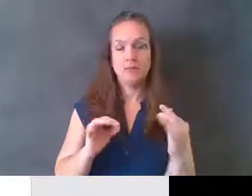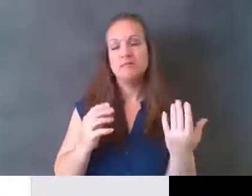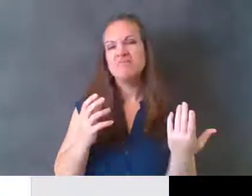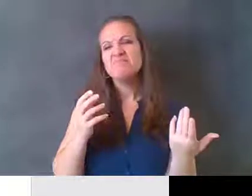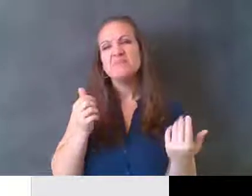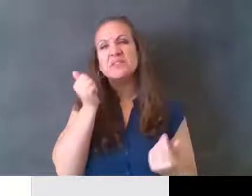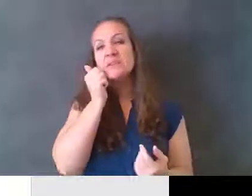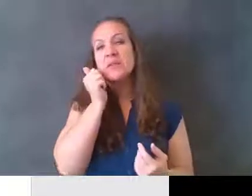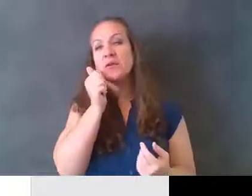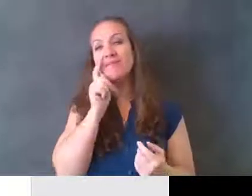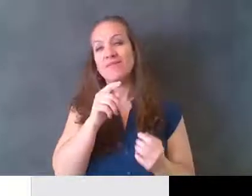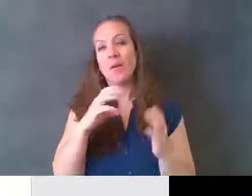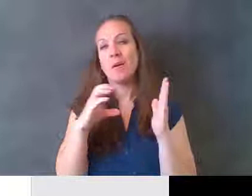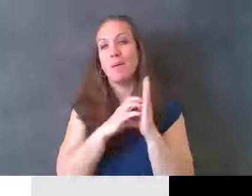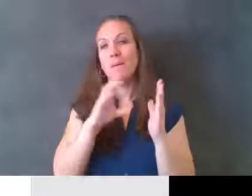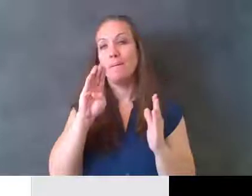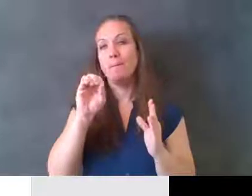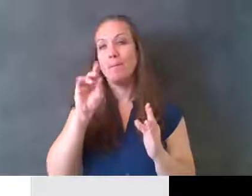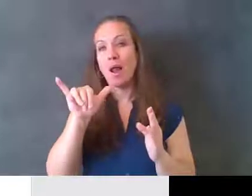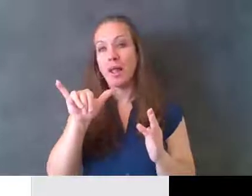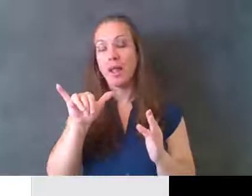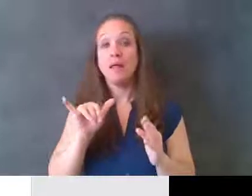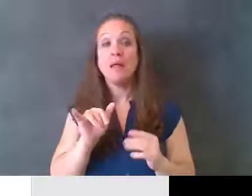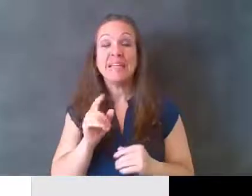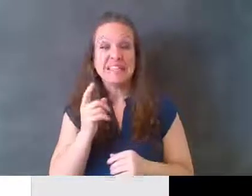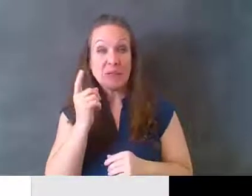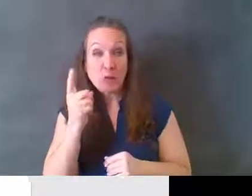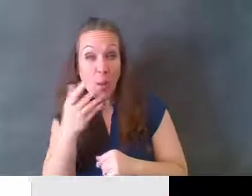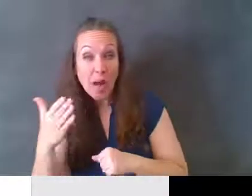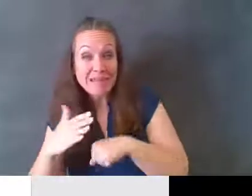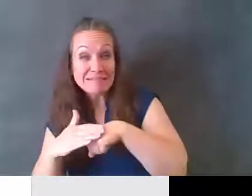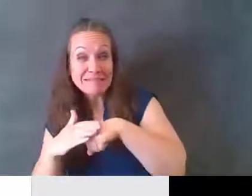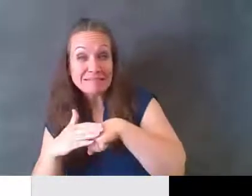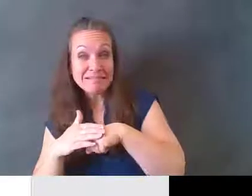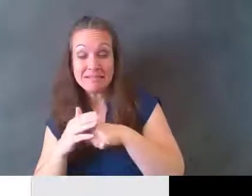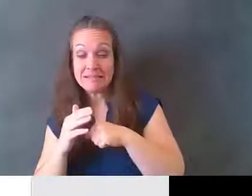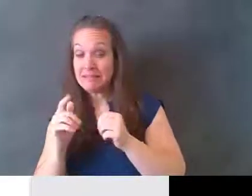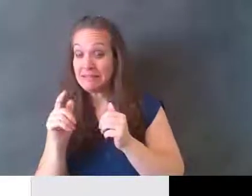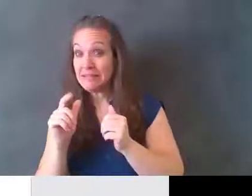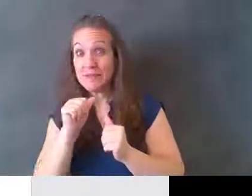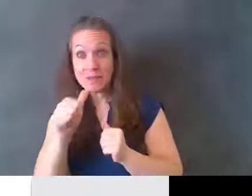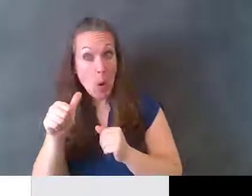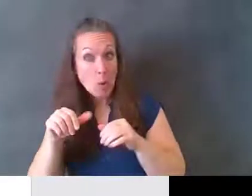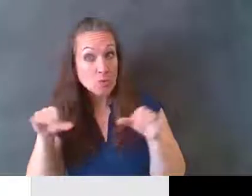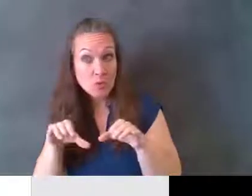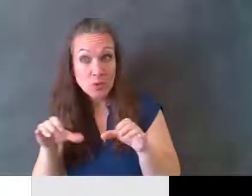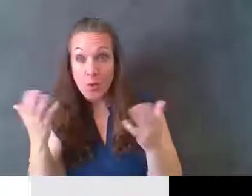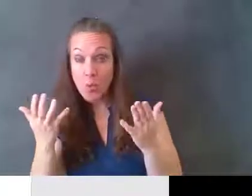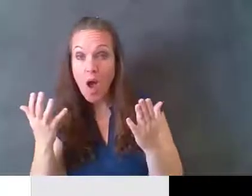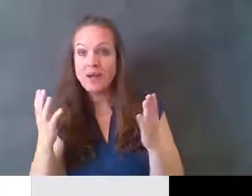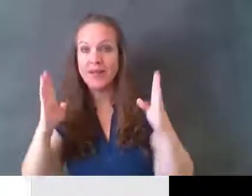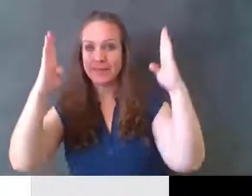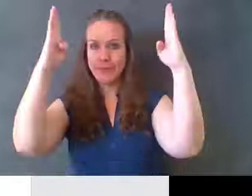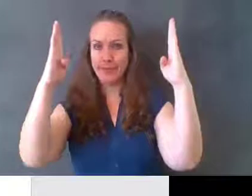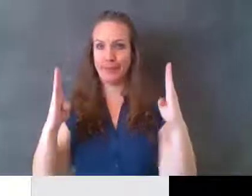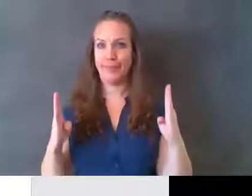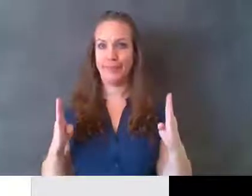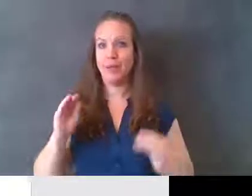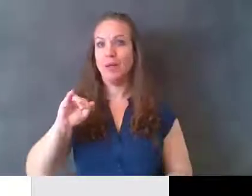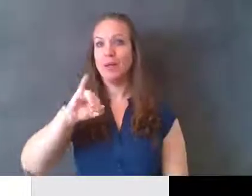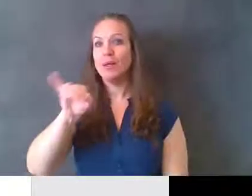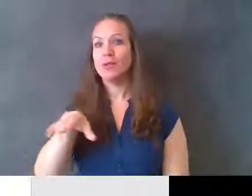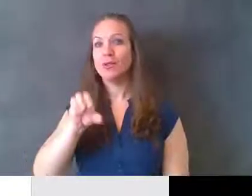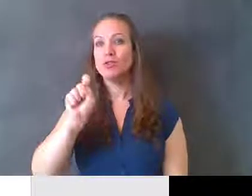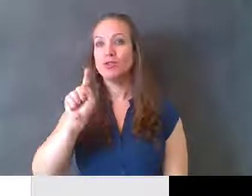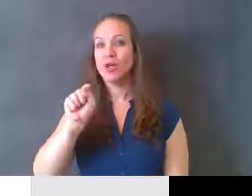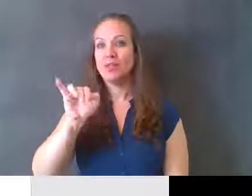body text. The one thing we want to avoid whenever possible is justifying our text. And I'm going to click that now